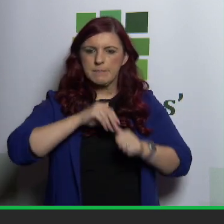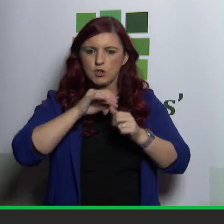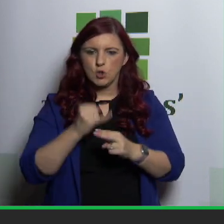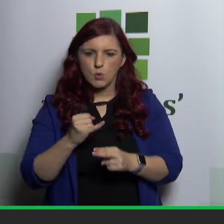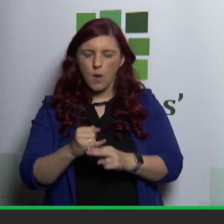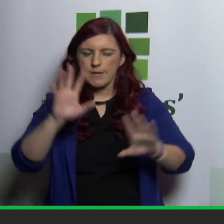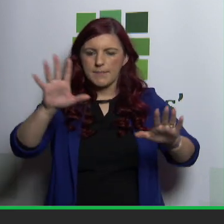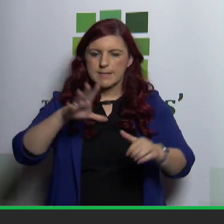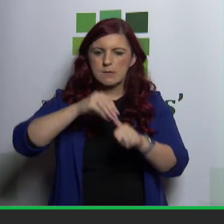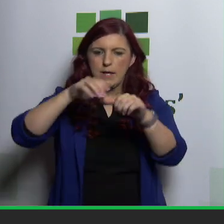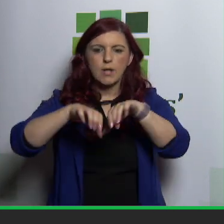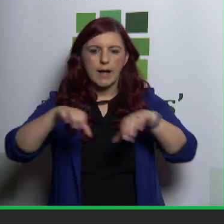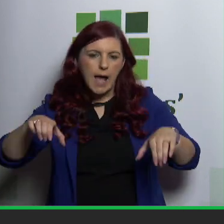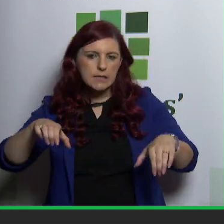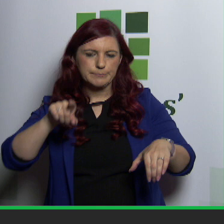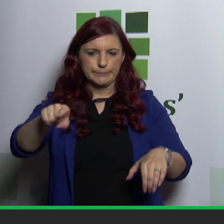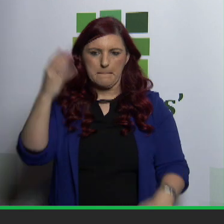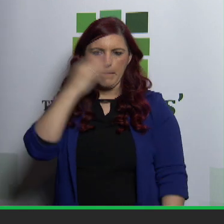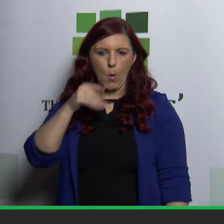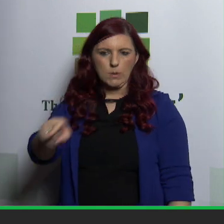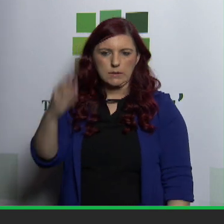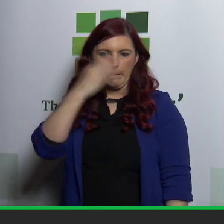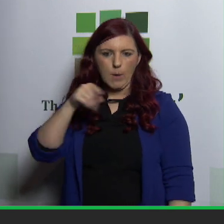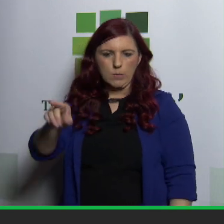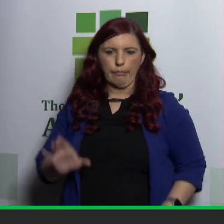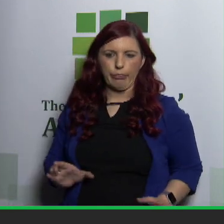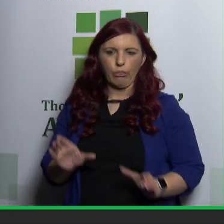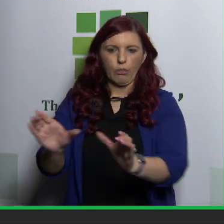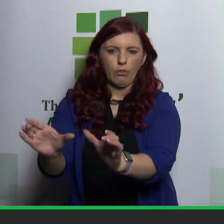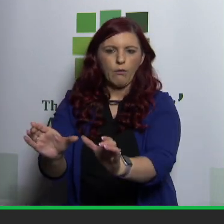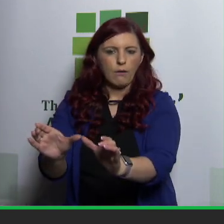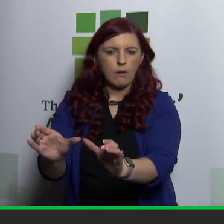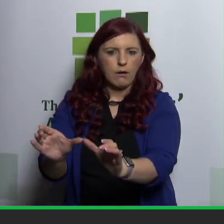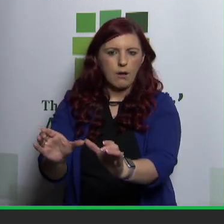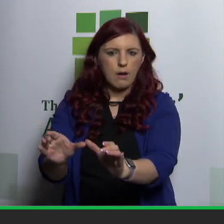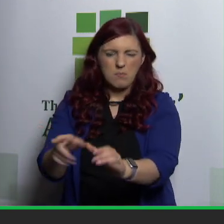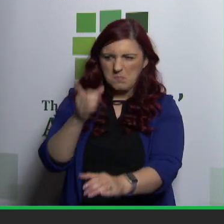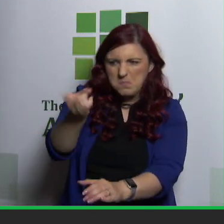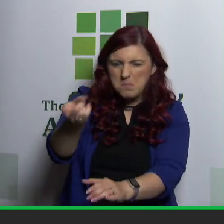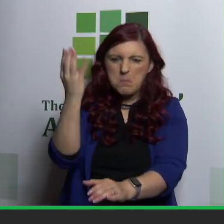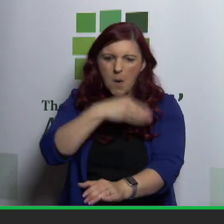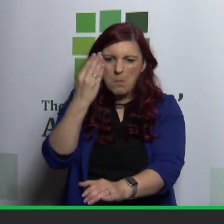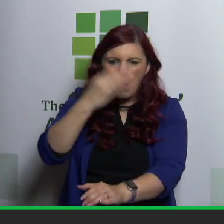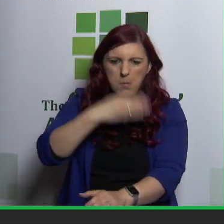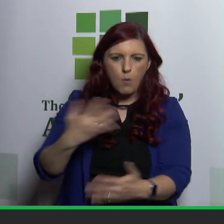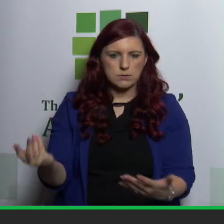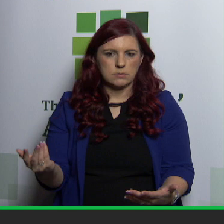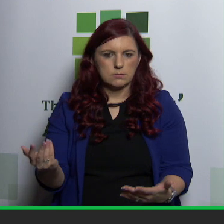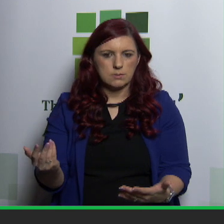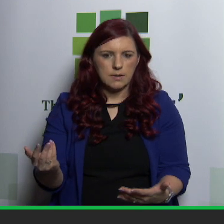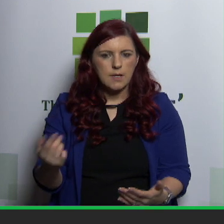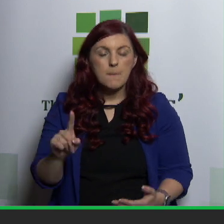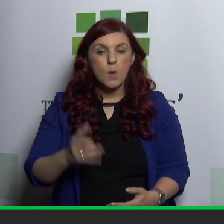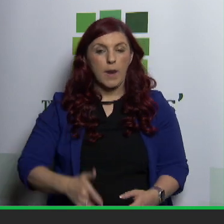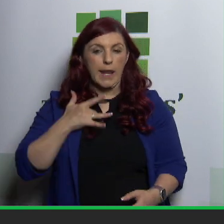special class that were bold. And we were always told we are bold. We were always put at the back of the class. We lived